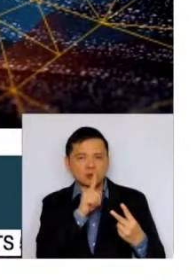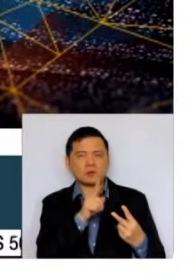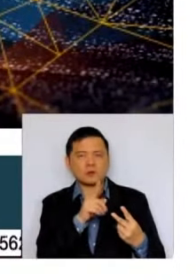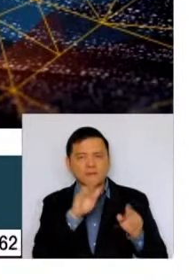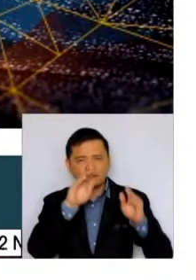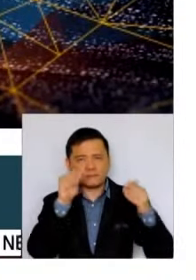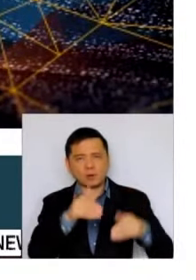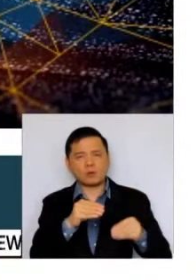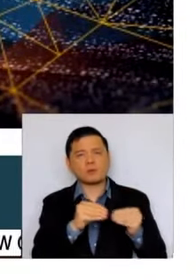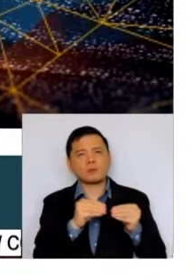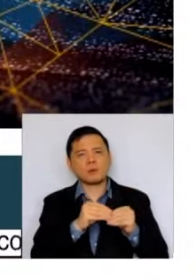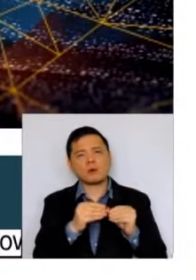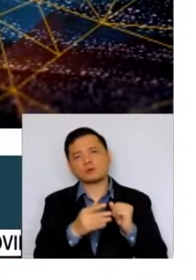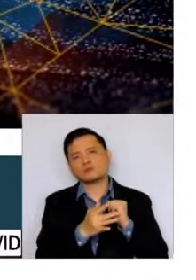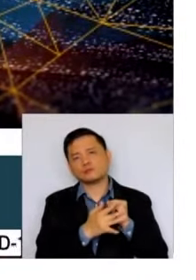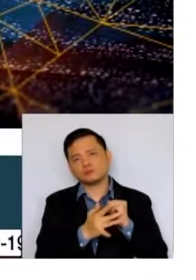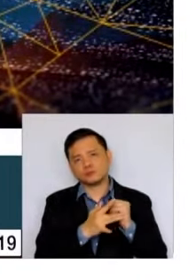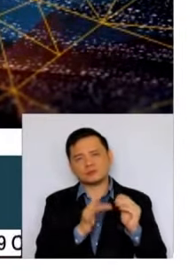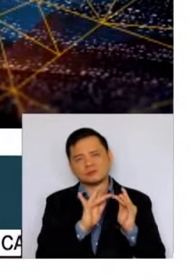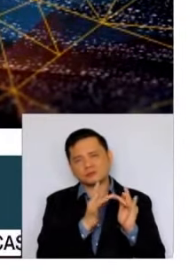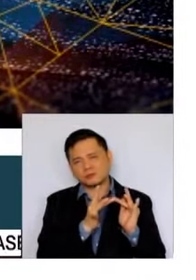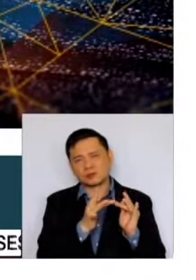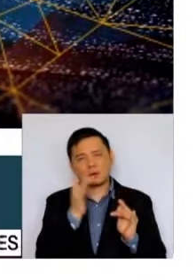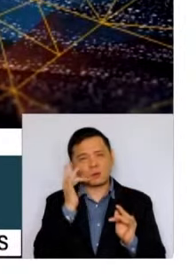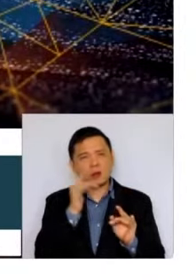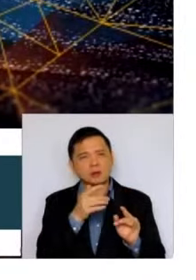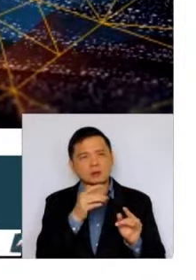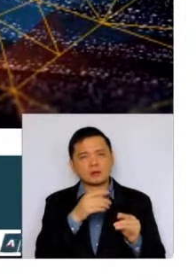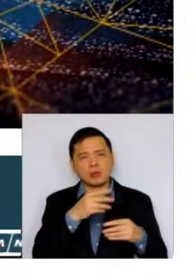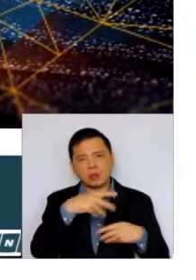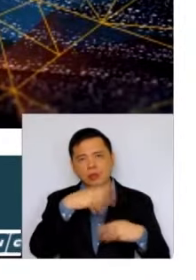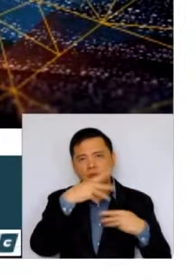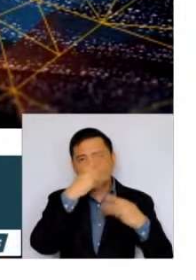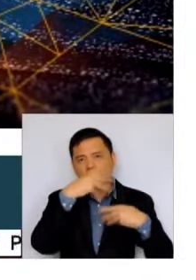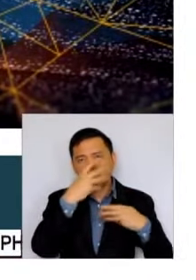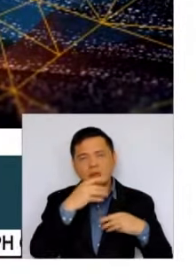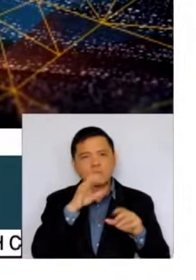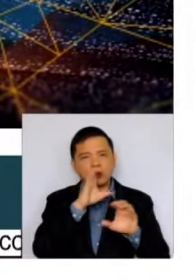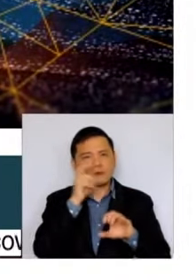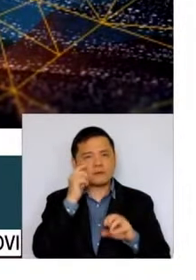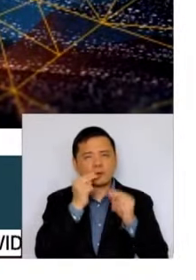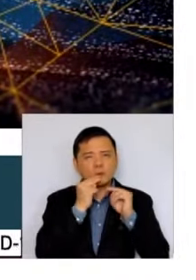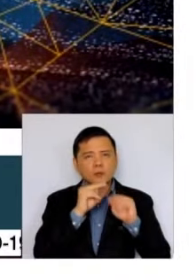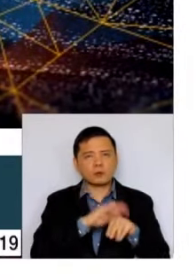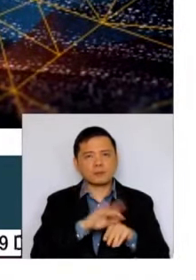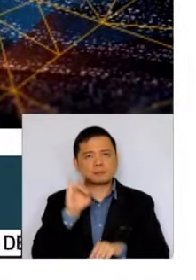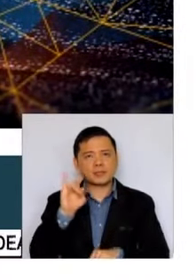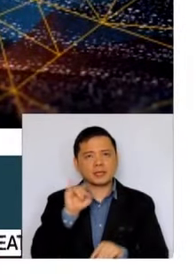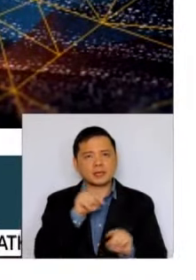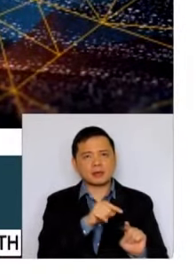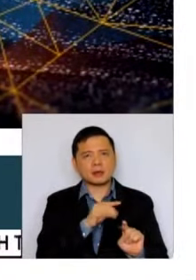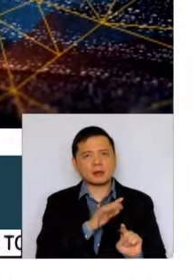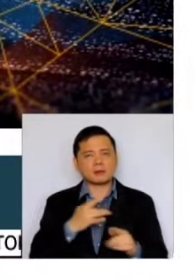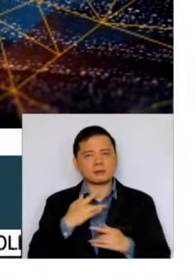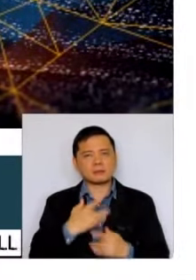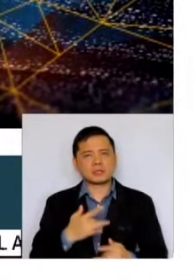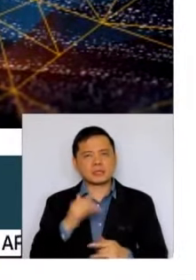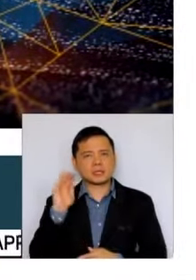media as their go-to medium for information. And I think that's where the questions about